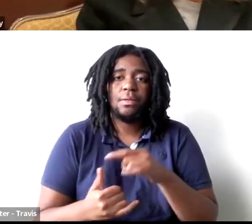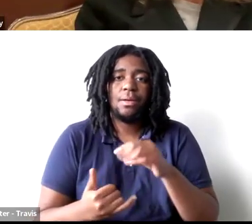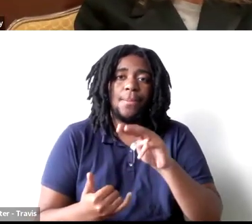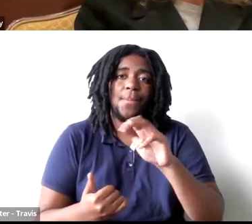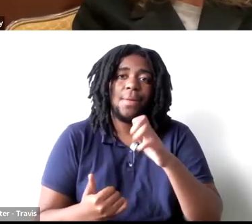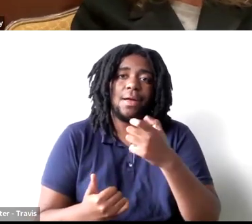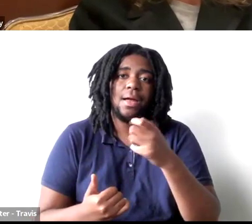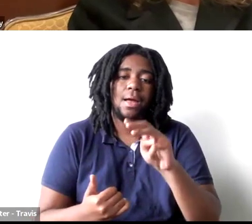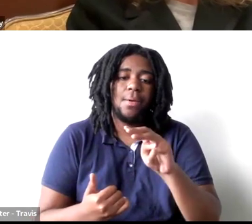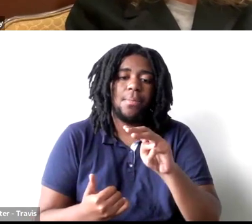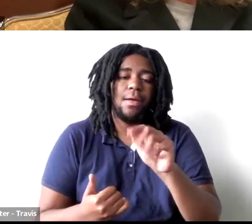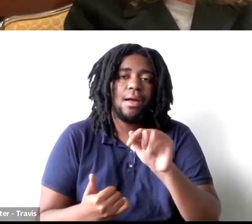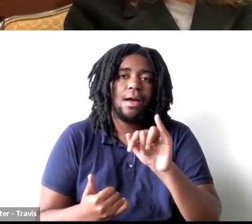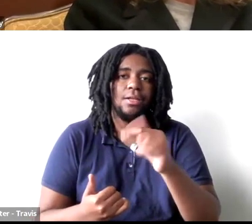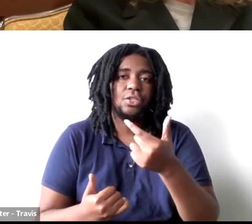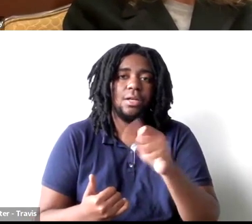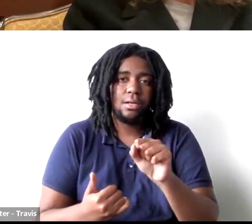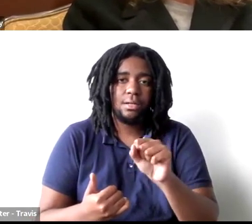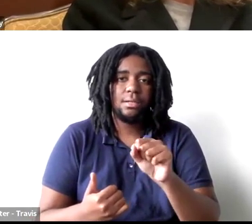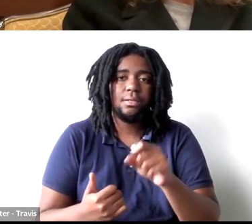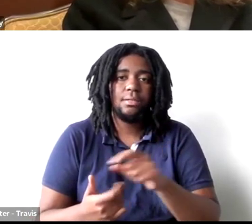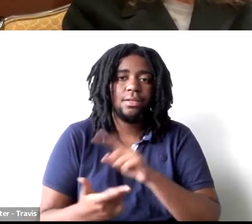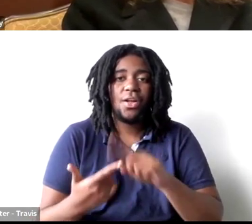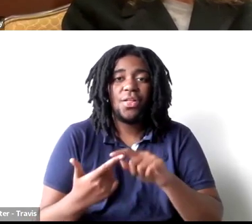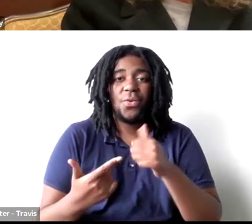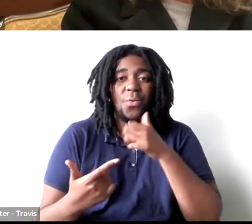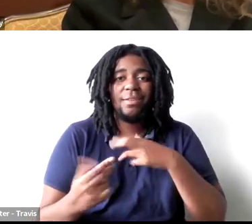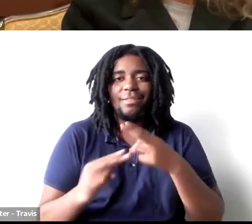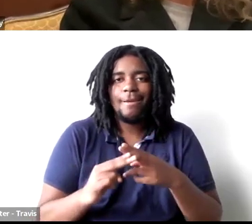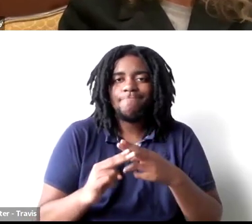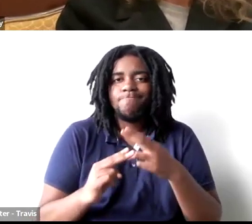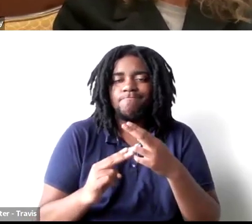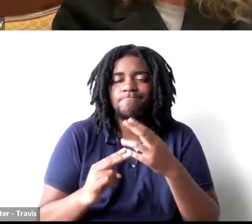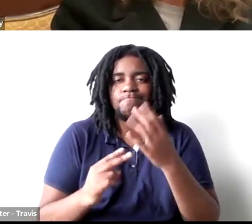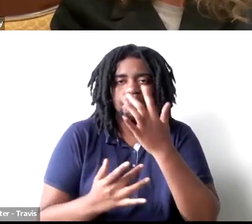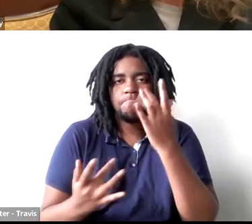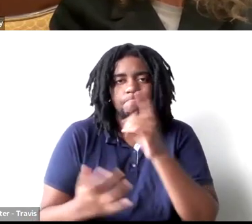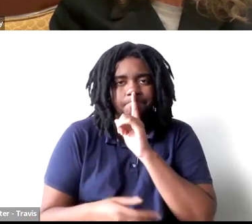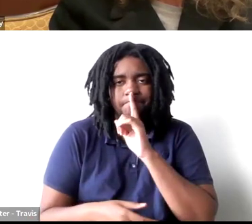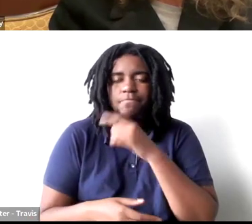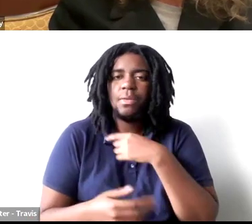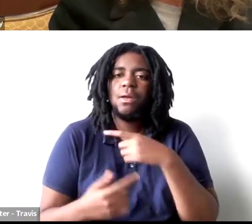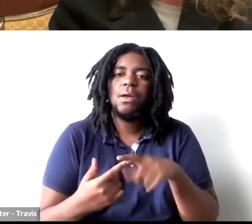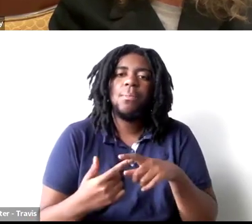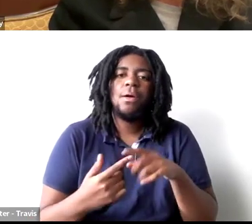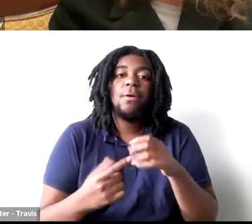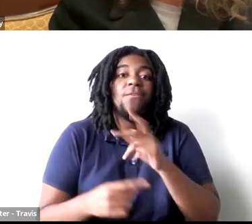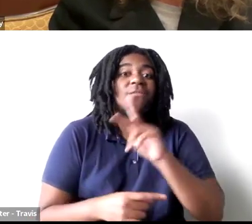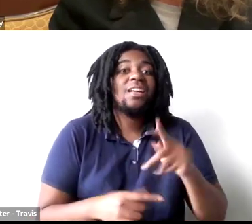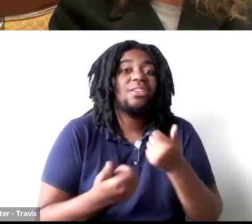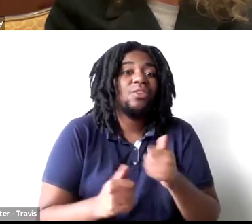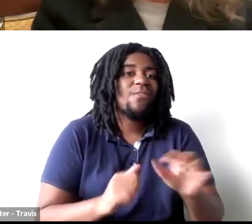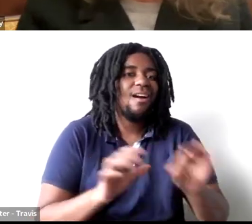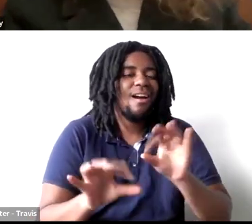recall offhand. But I tried to find them in Philadelphia, various things, and I can't find either of